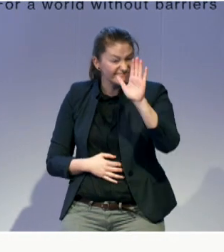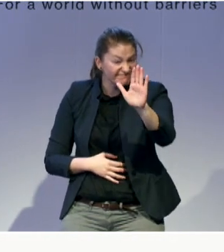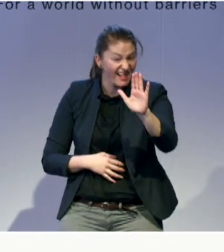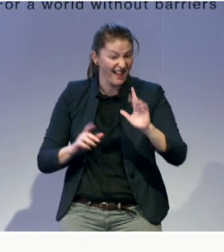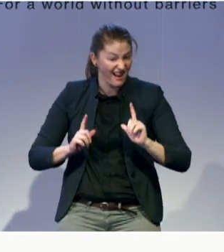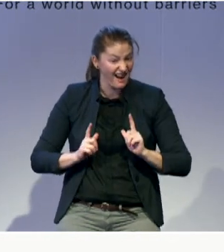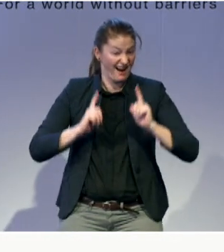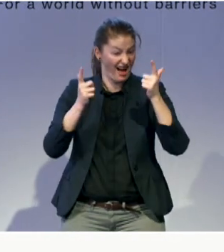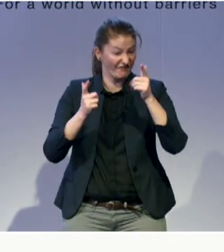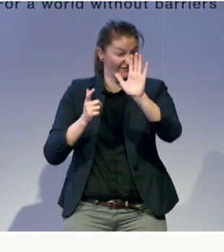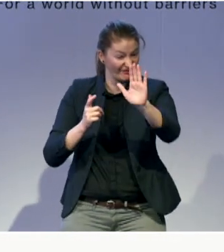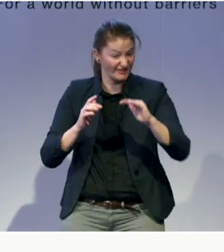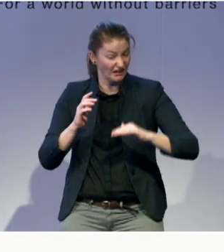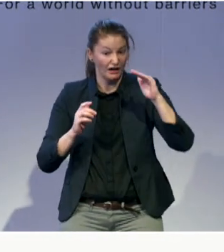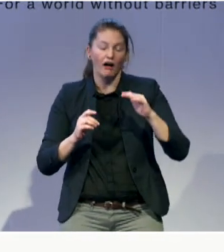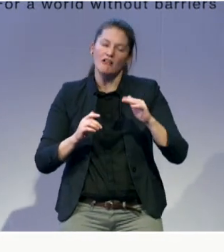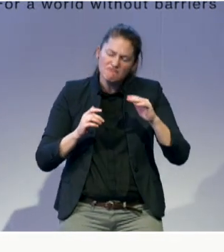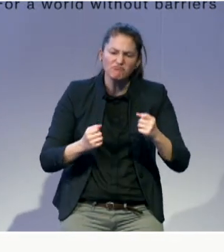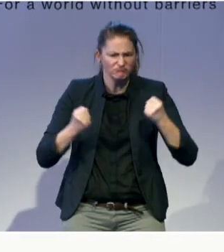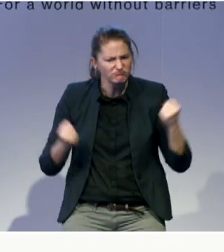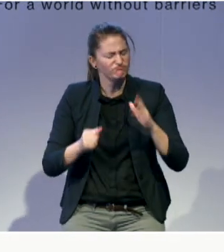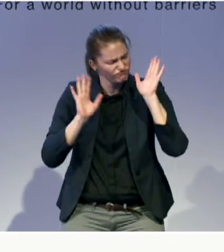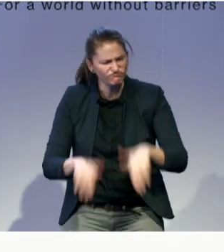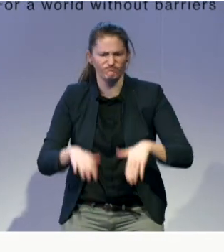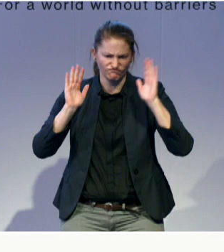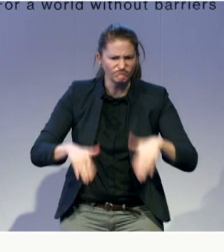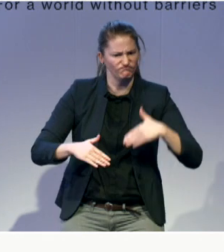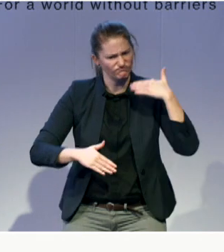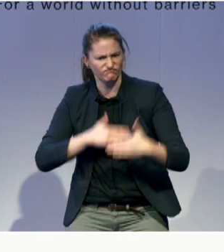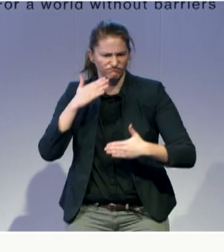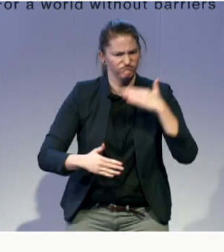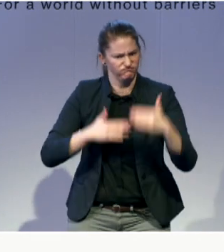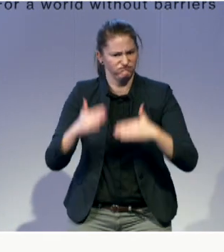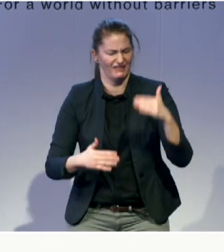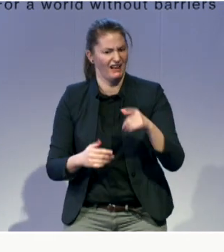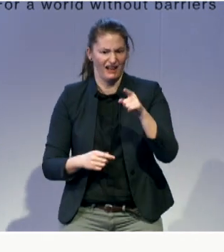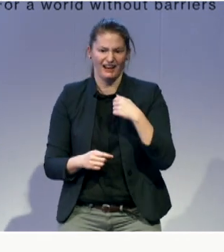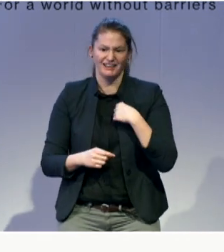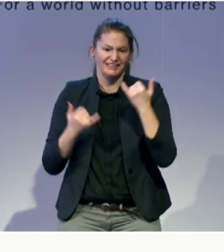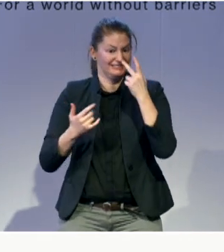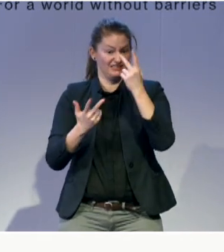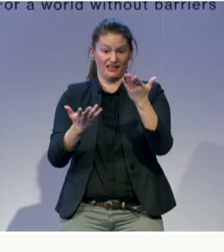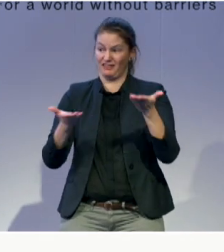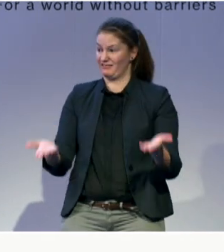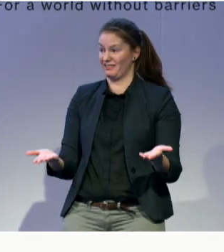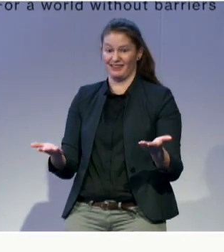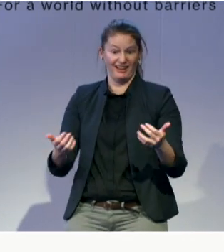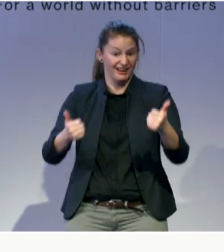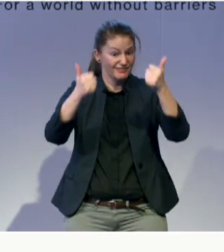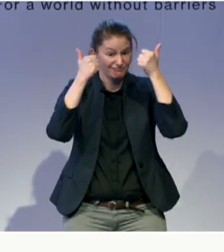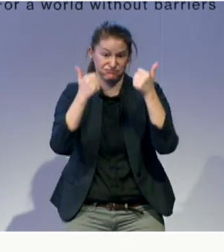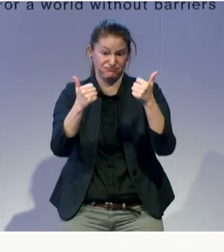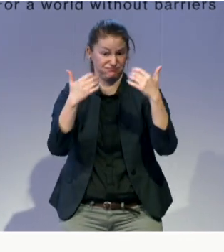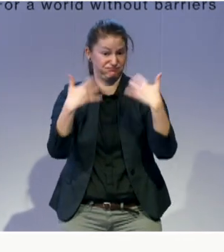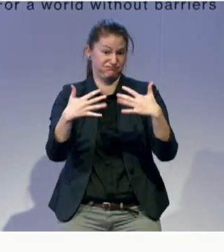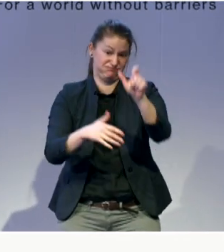got to see it by the greats, and I'm telling you folks, you have a great one here. Please, don't weaponize